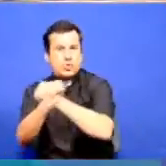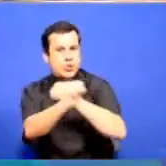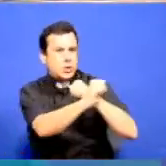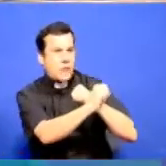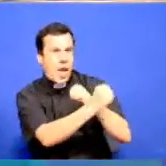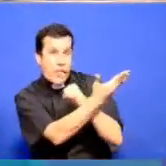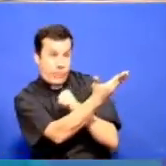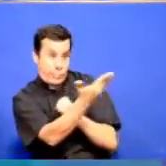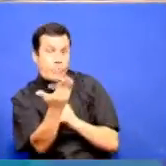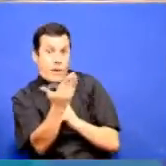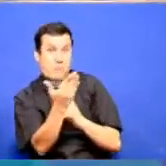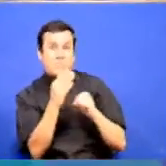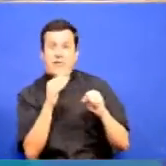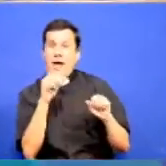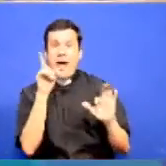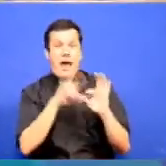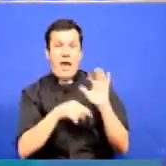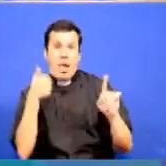contracting COVID-19.